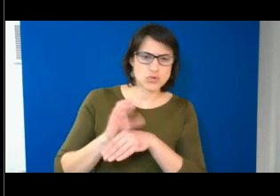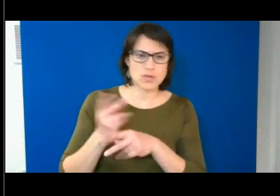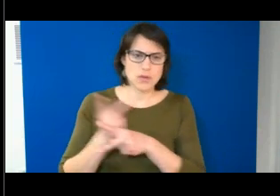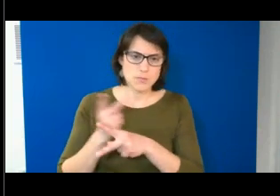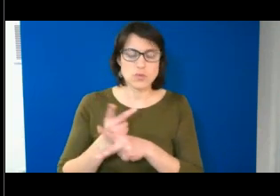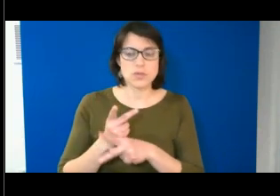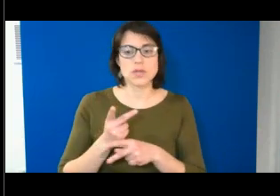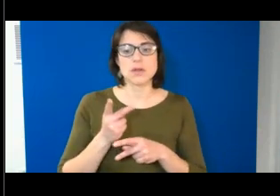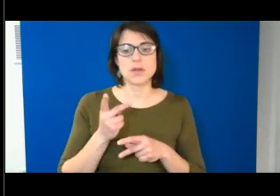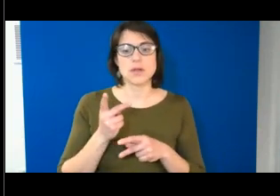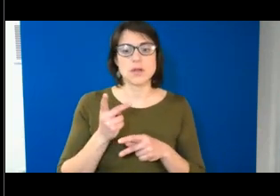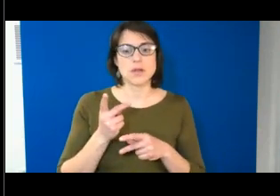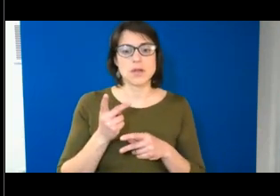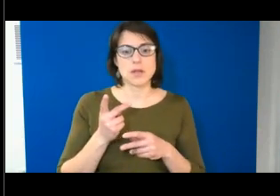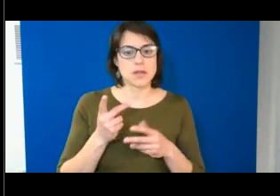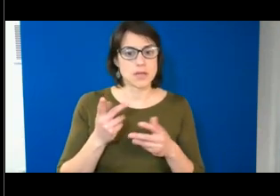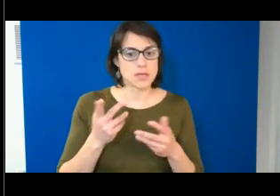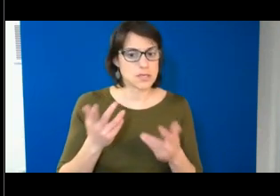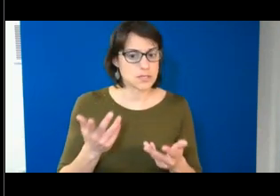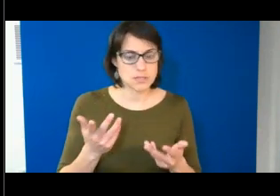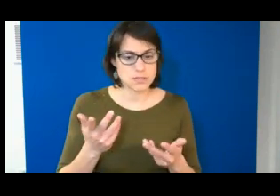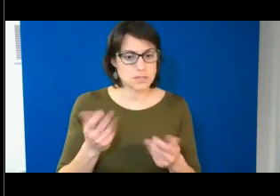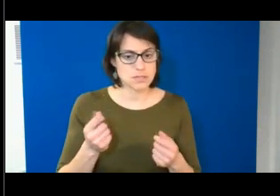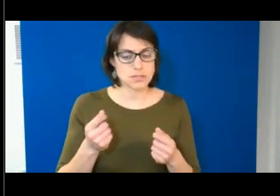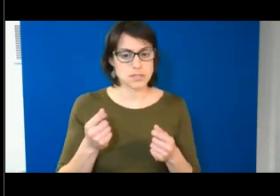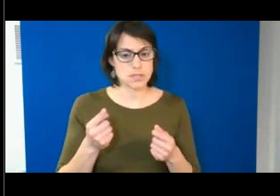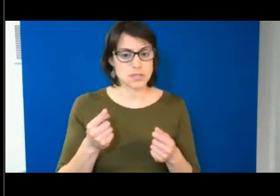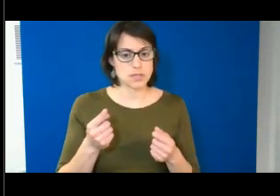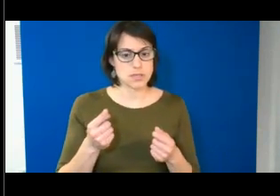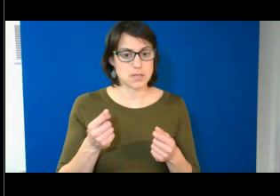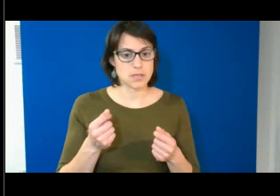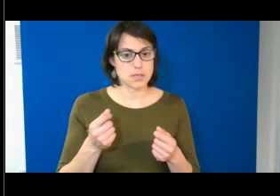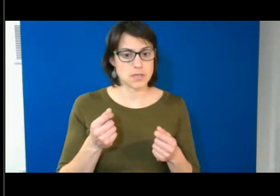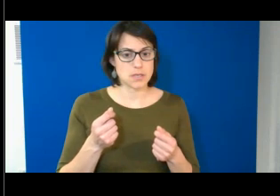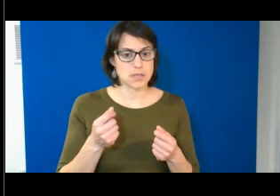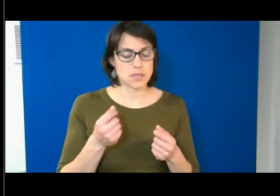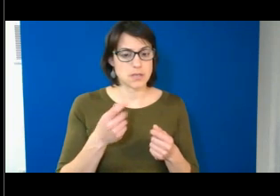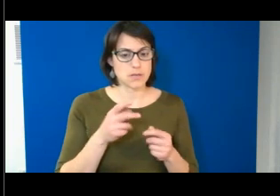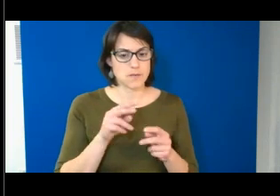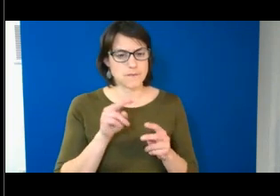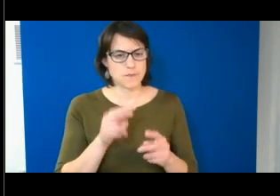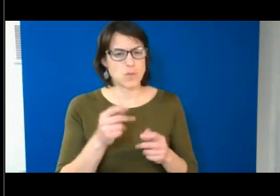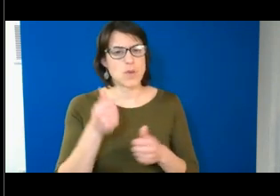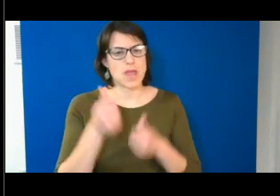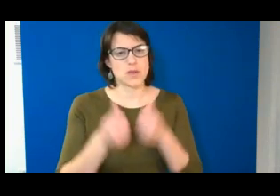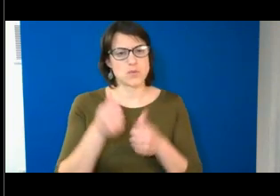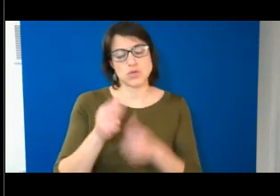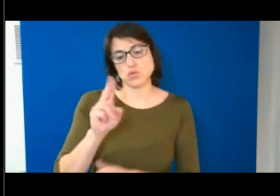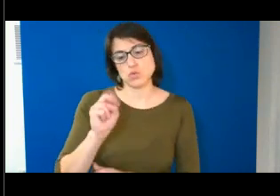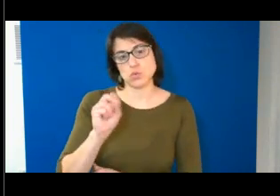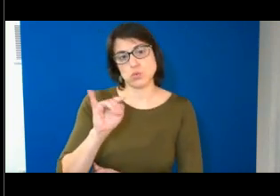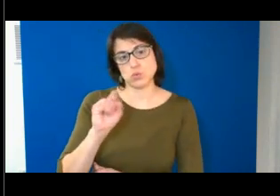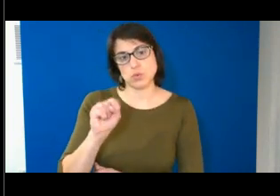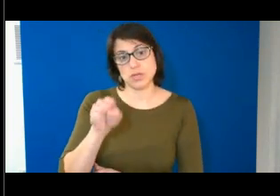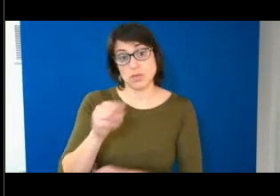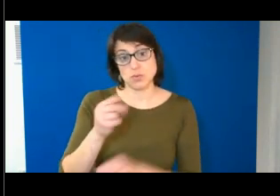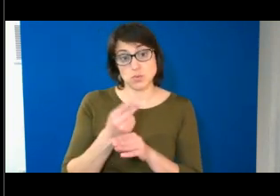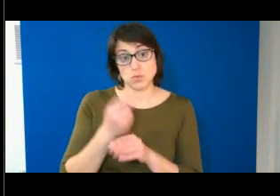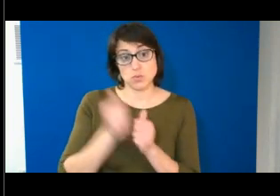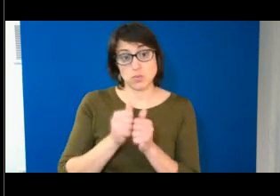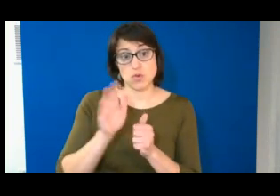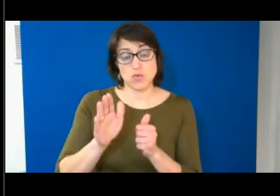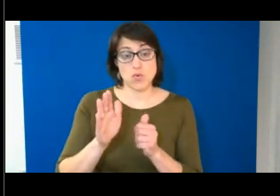what computational unit you use or you place within this robot. So that is